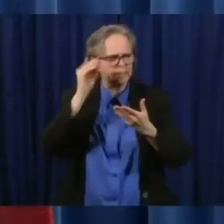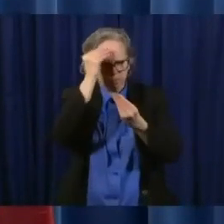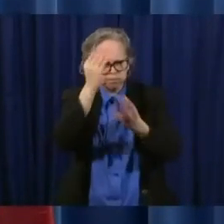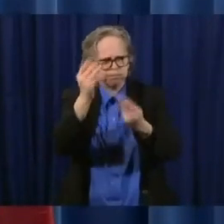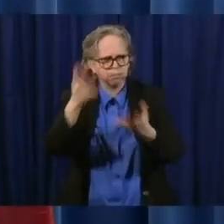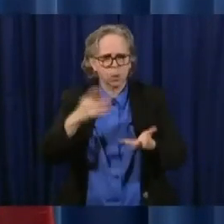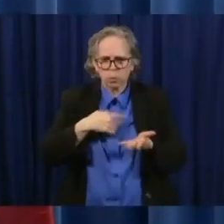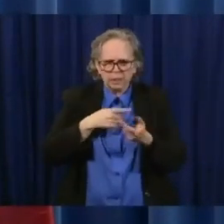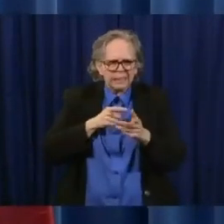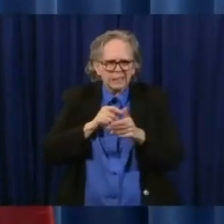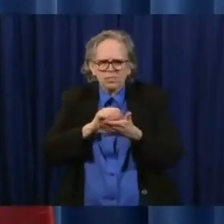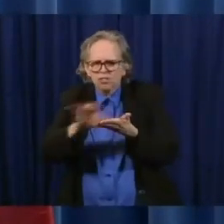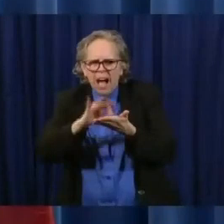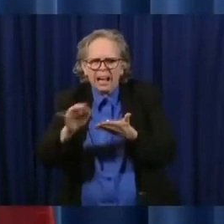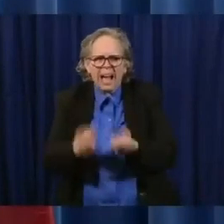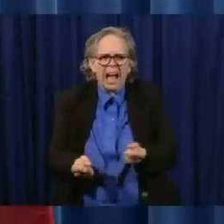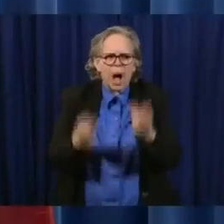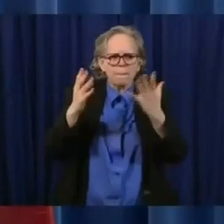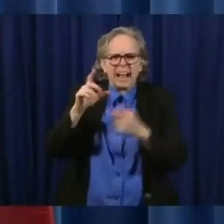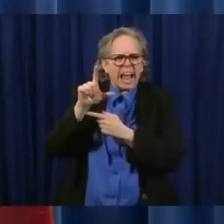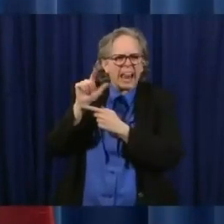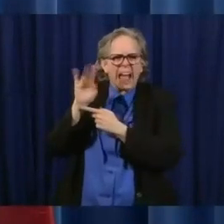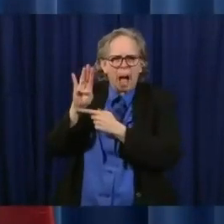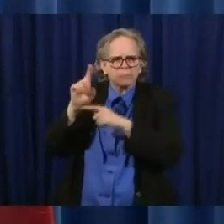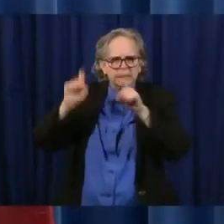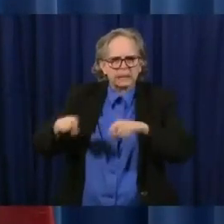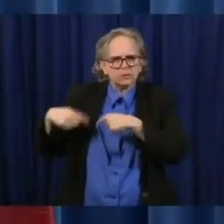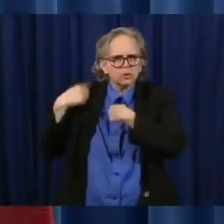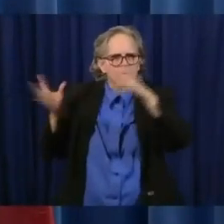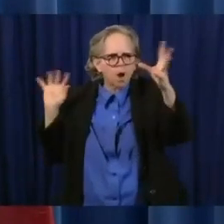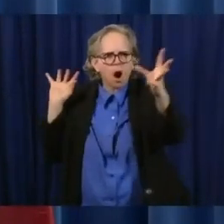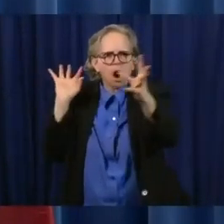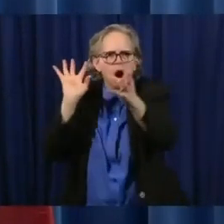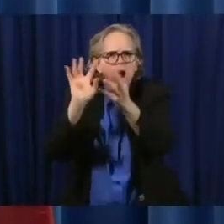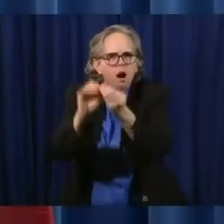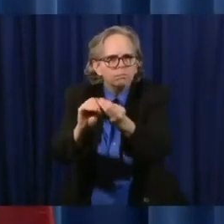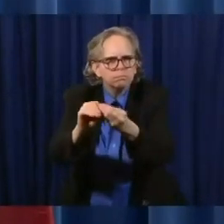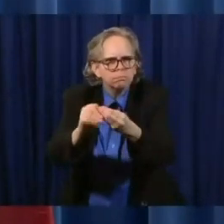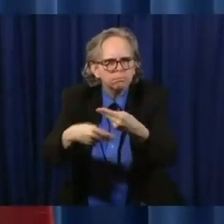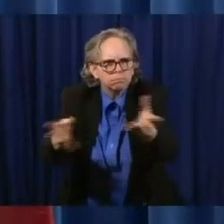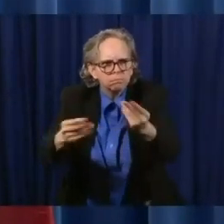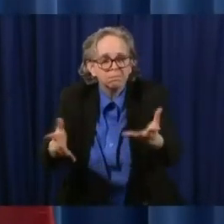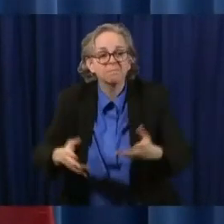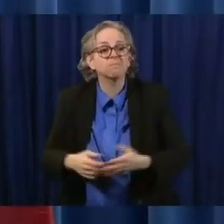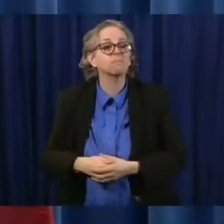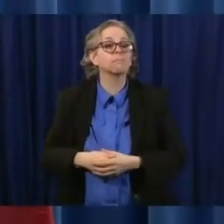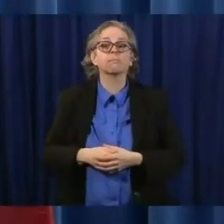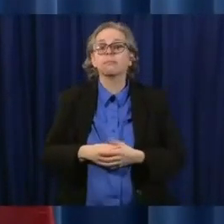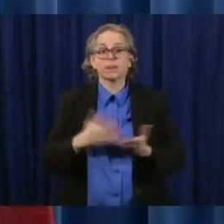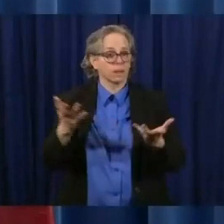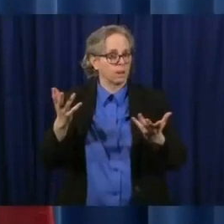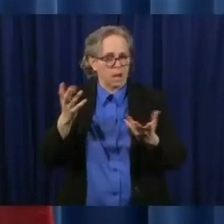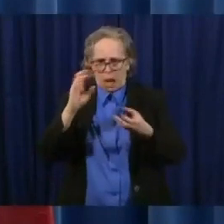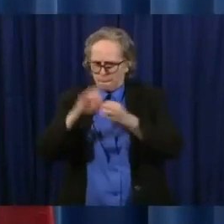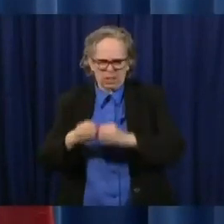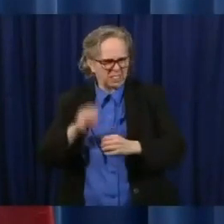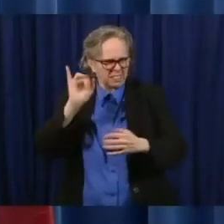lab tests performed. The Ohio Department of Health provides the number and percentage of cases impacting healthcare